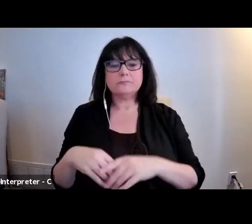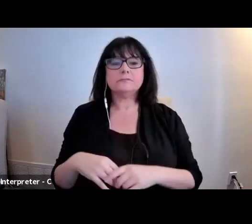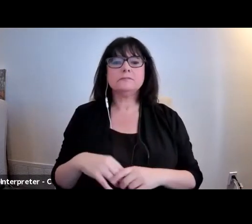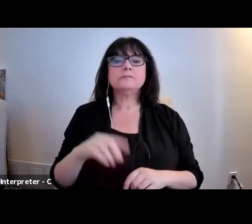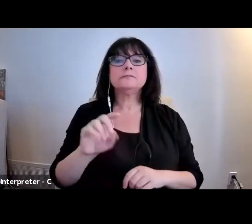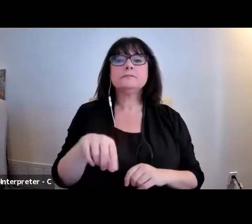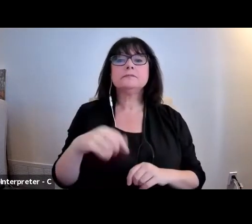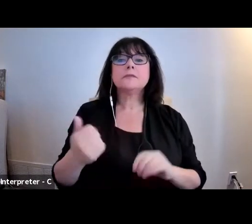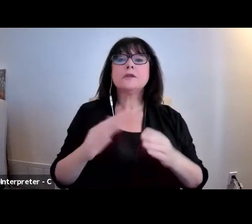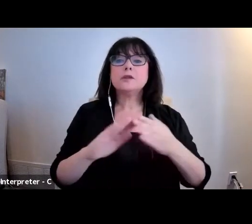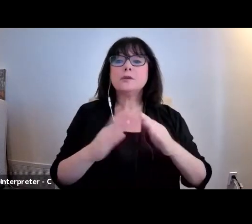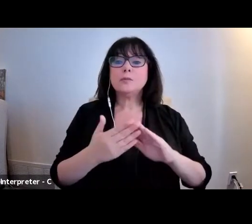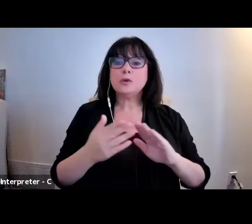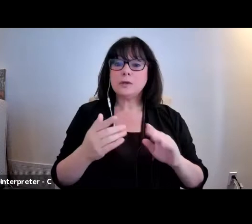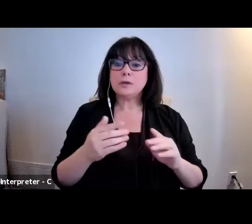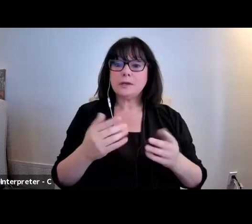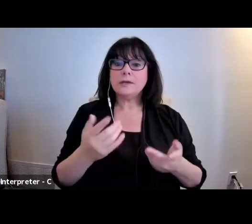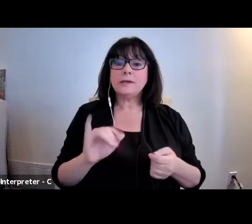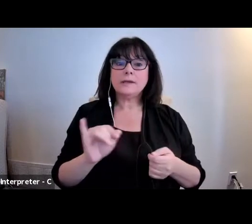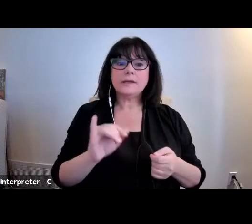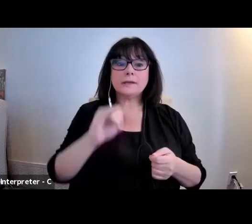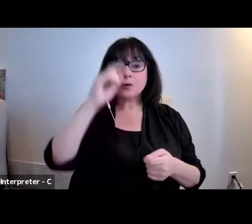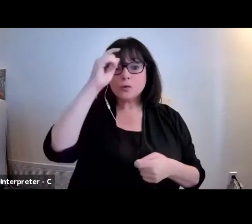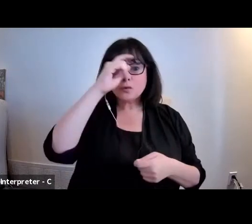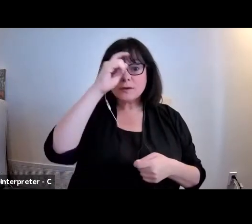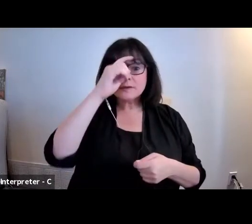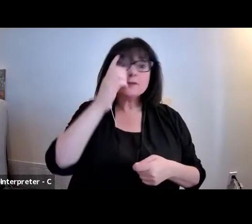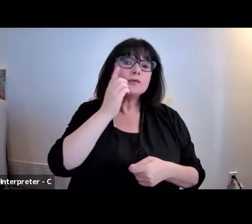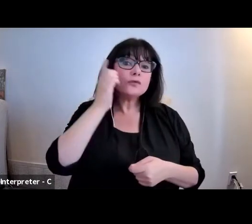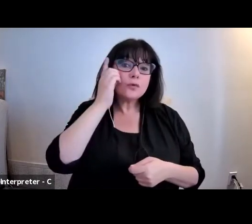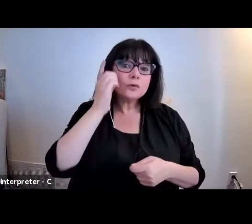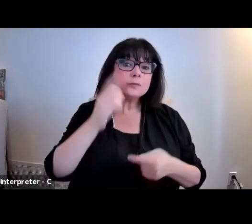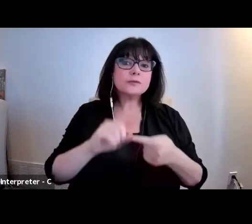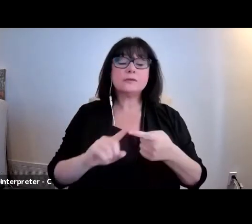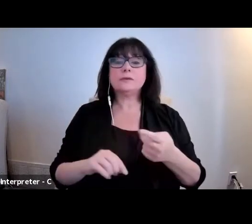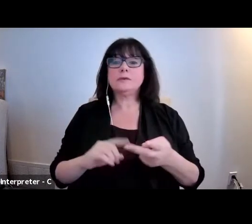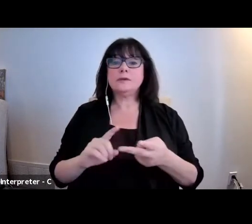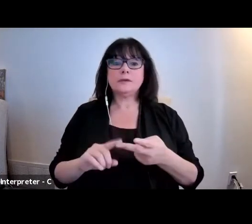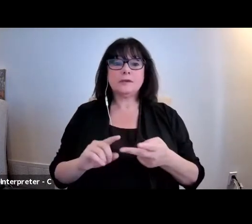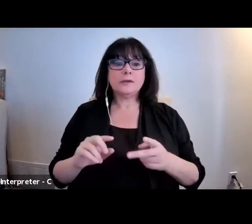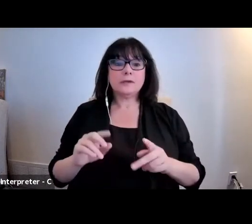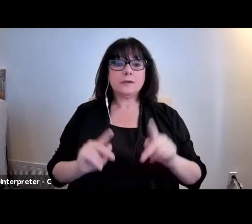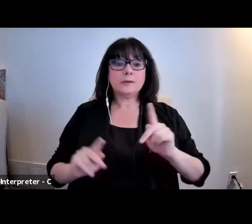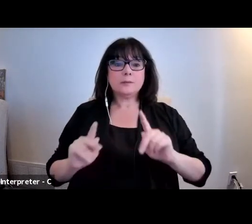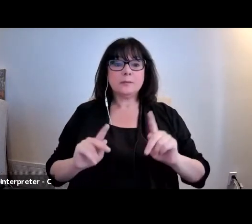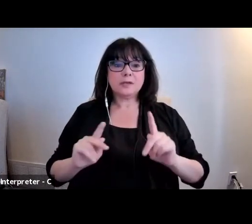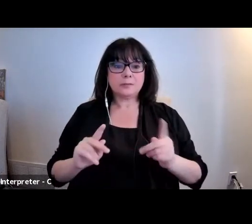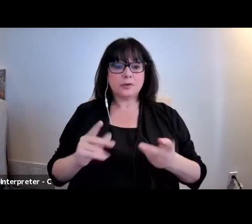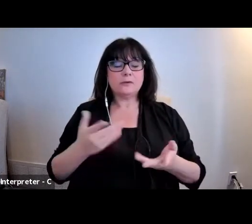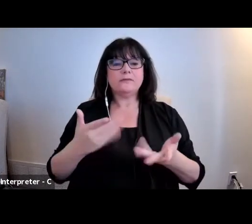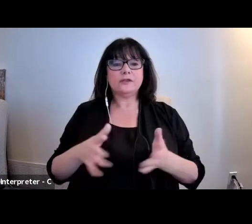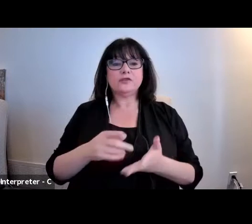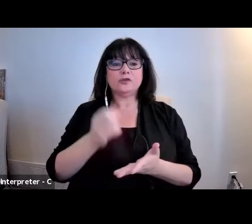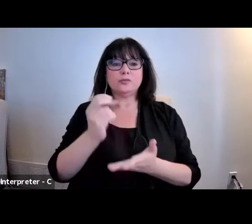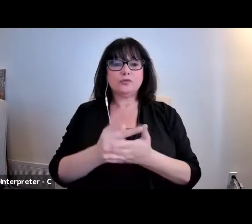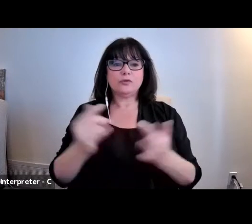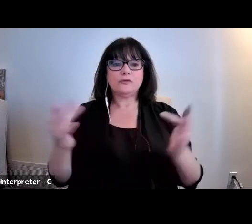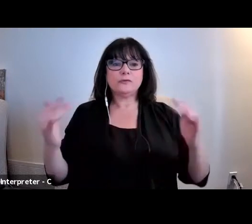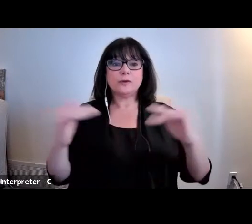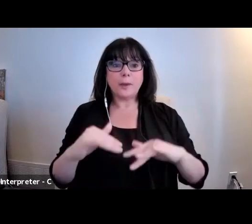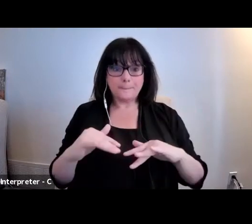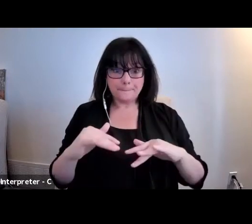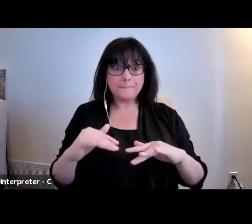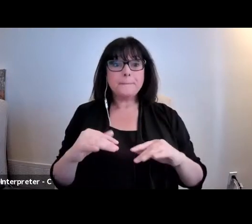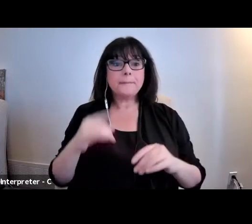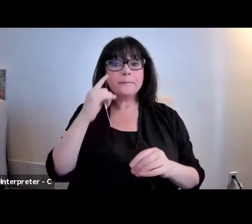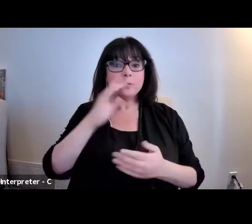pre-approved in-person teaching and learning for the fall term pre-approved on-site research